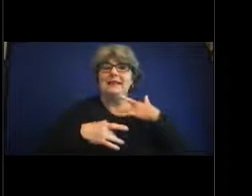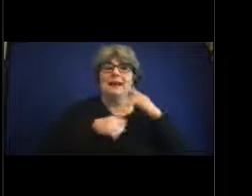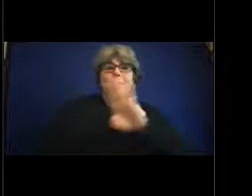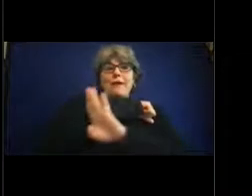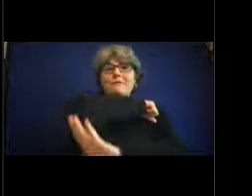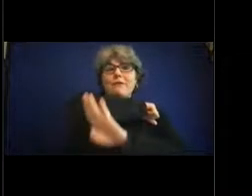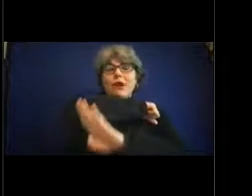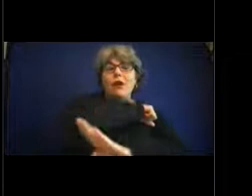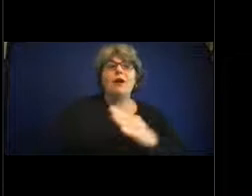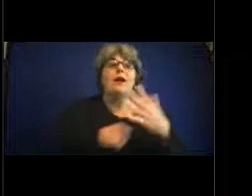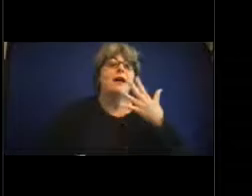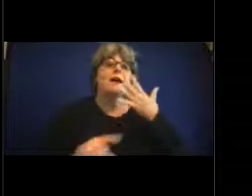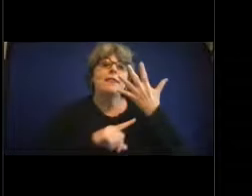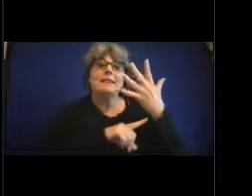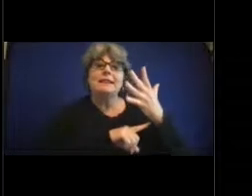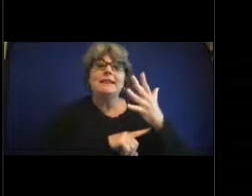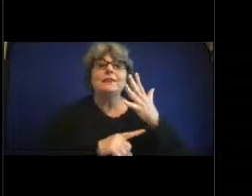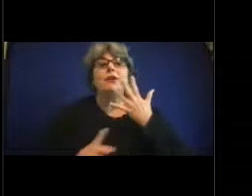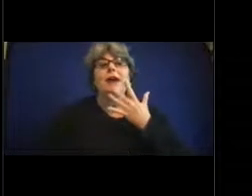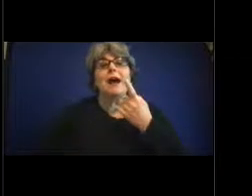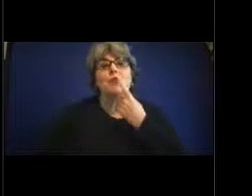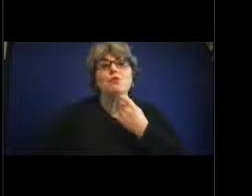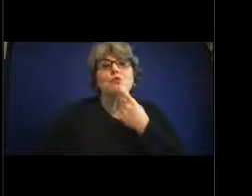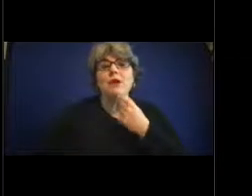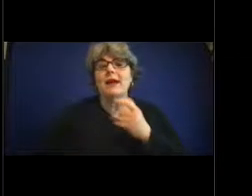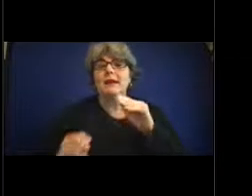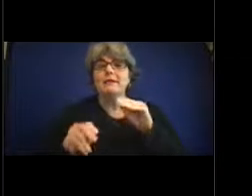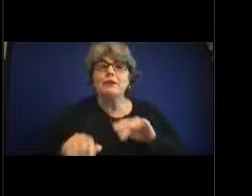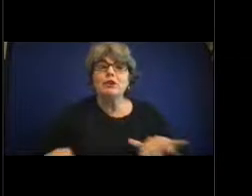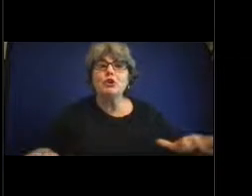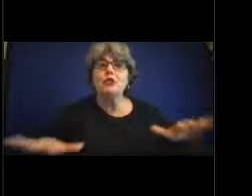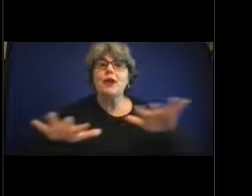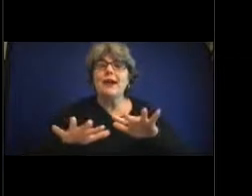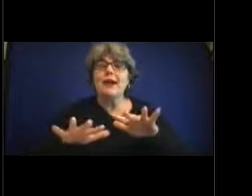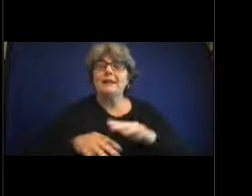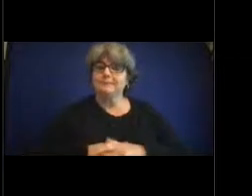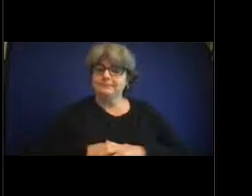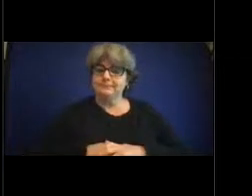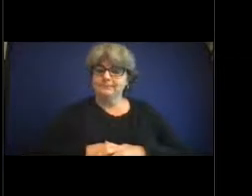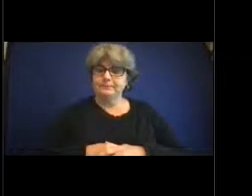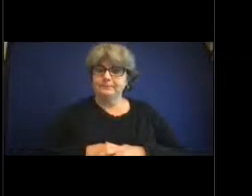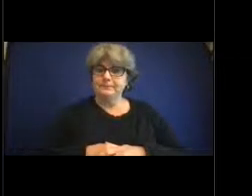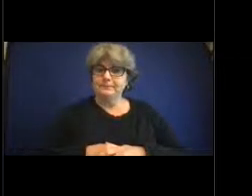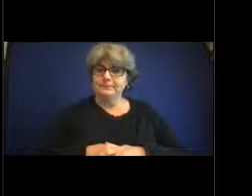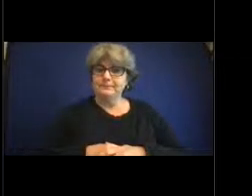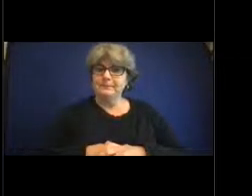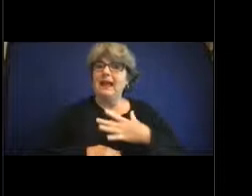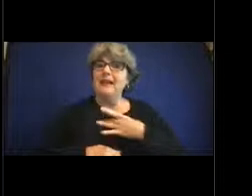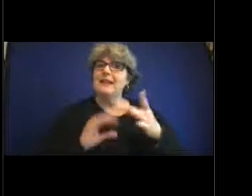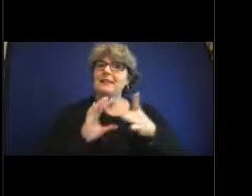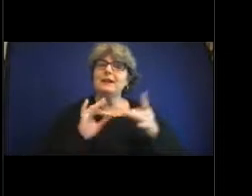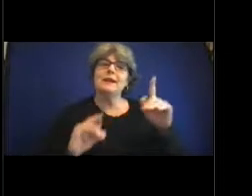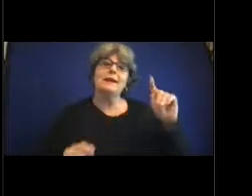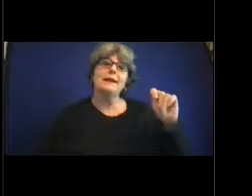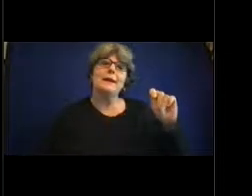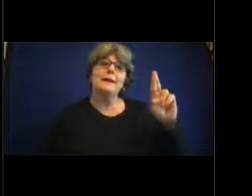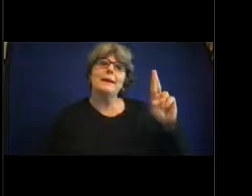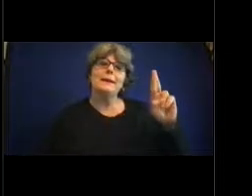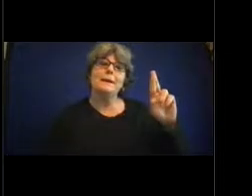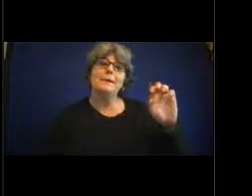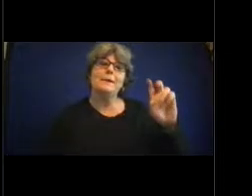red leaves and how there are some leaves on the ground. I'm really interested in Trevor's comment because it does look like there is